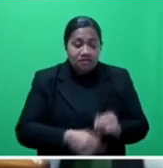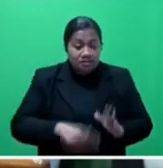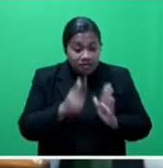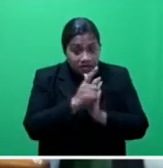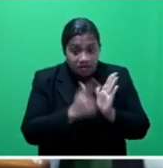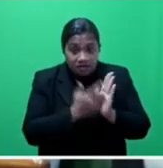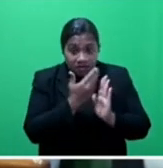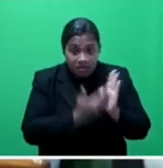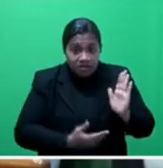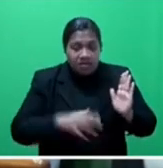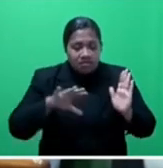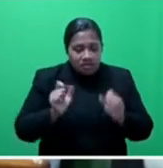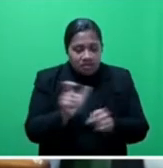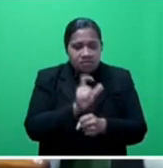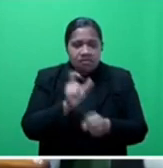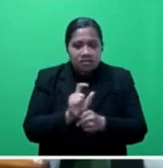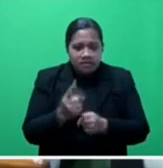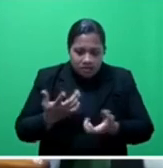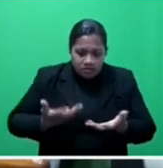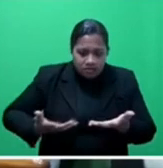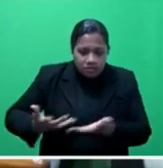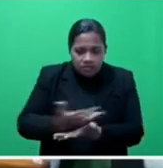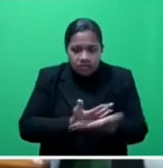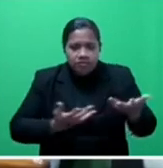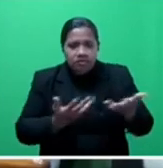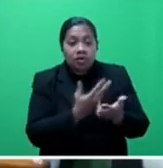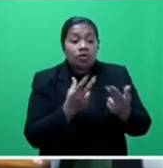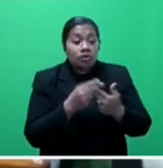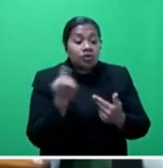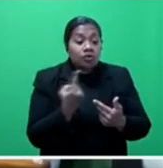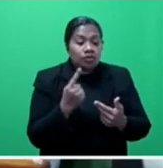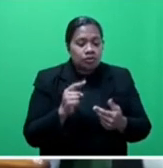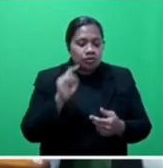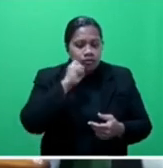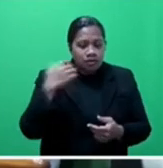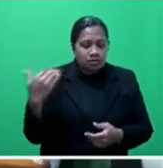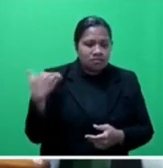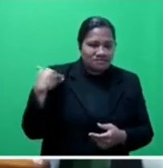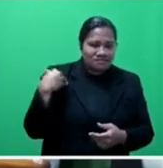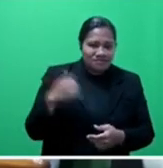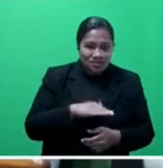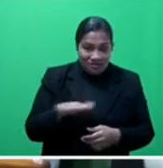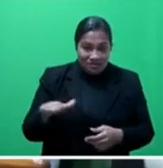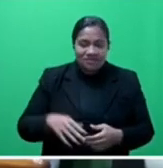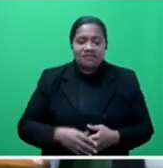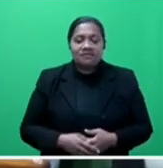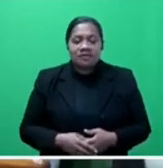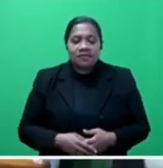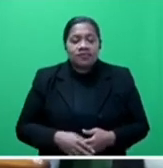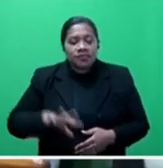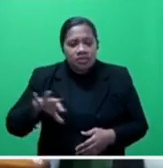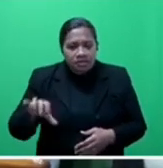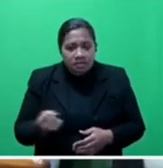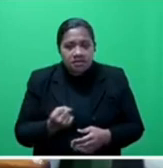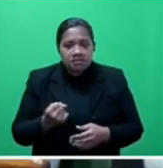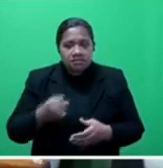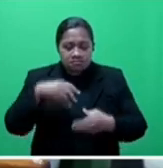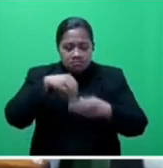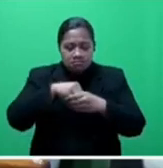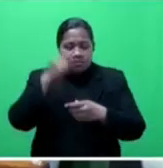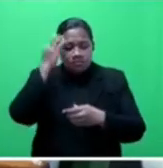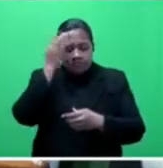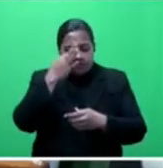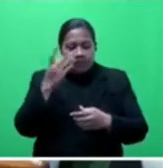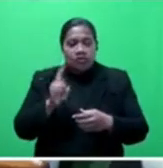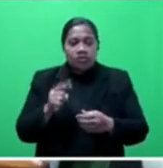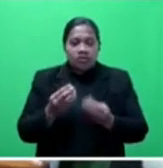be created in consultation with those it will impact. Mr. Speaker, we must be solution. We must be the